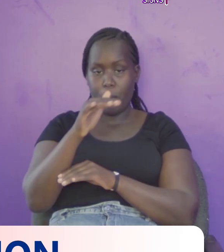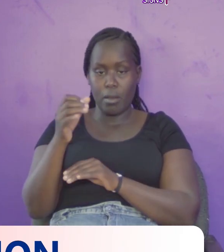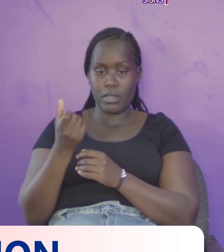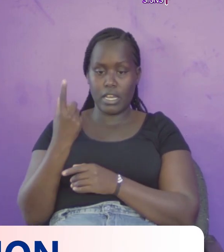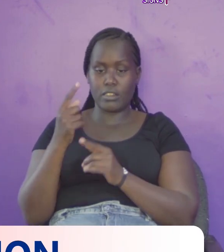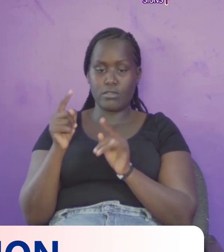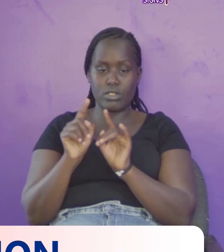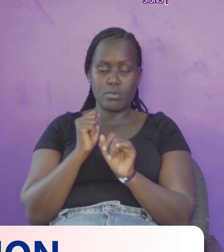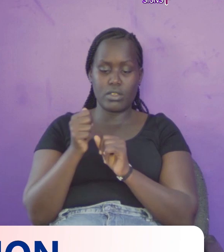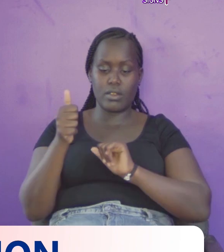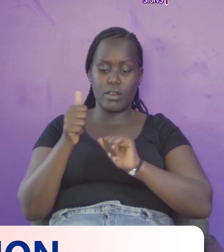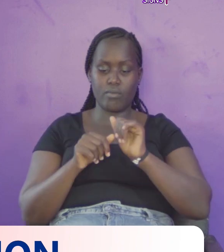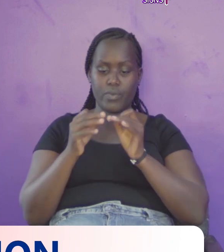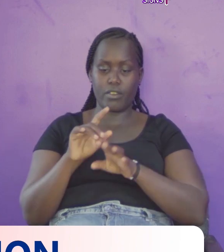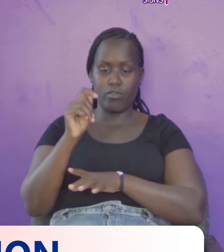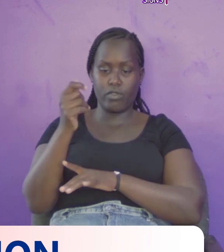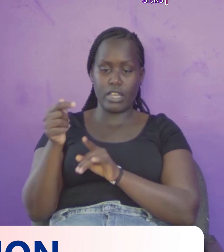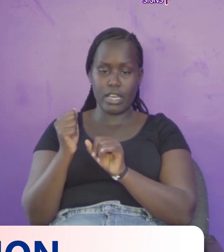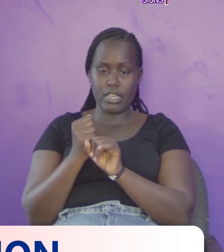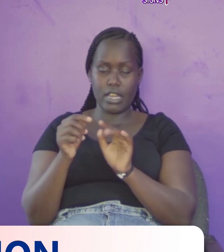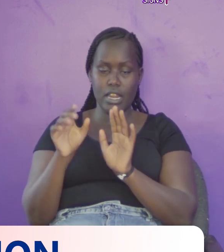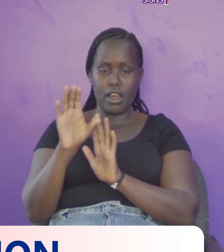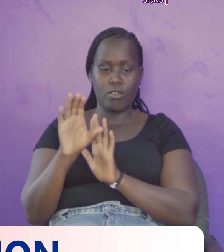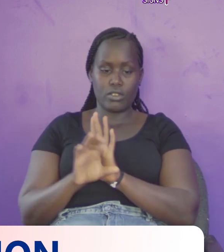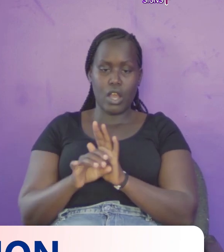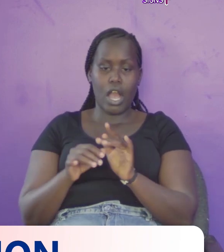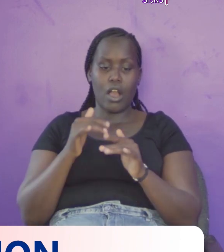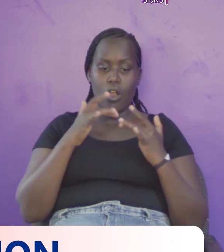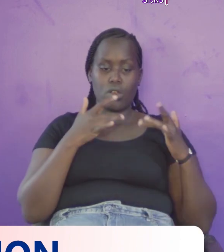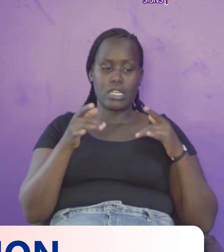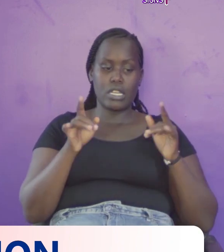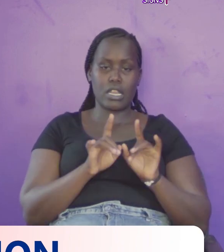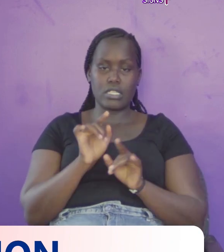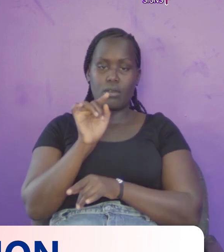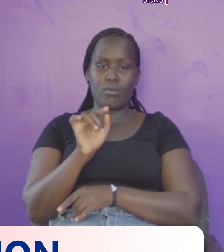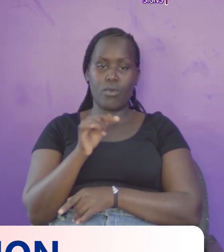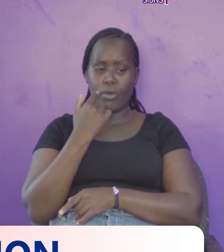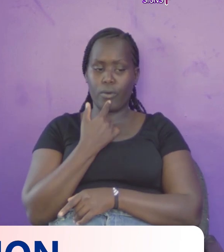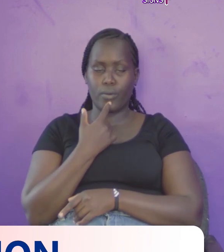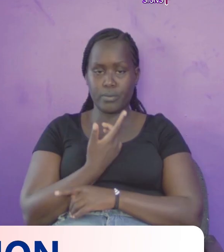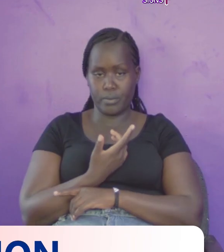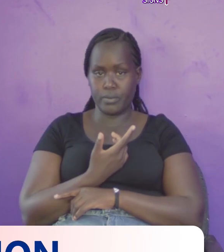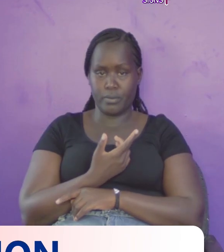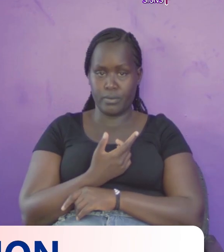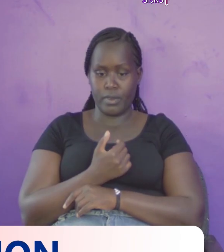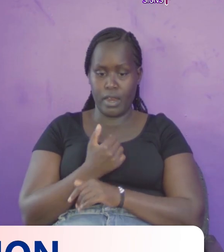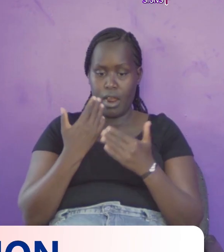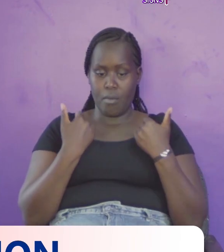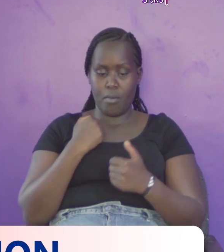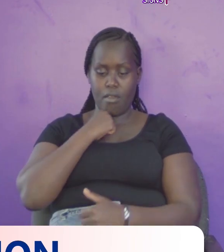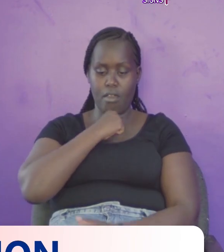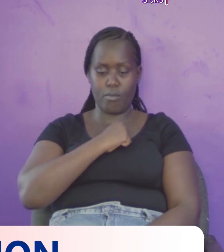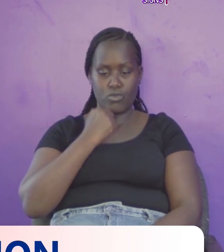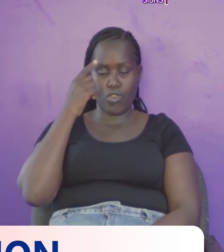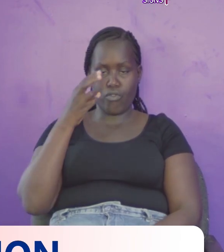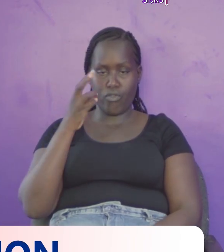if Kenya understood and did a constitution concerning the same, who are they? Absolutely. I am so sorry for them. It is because